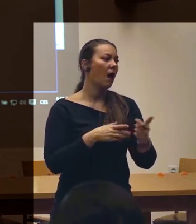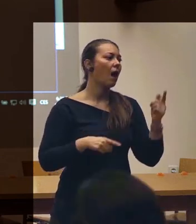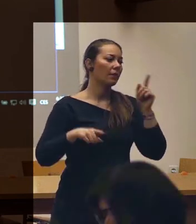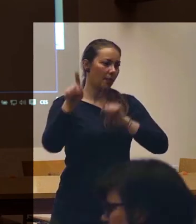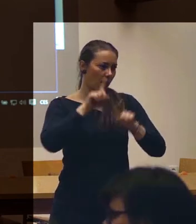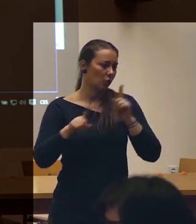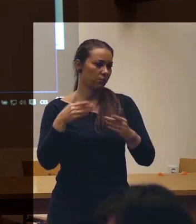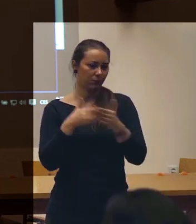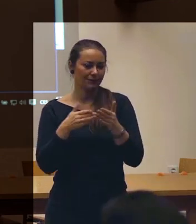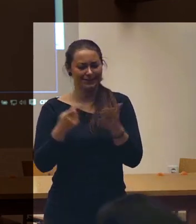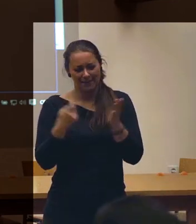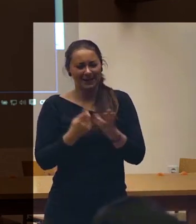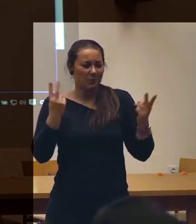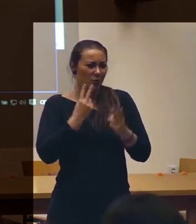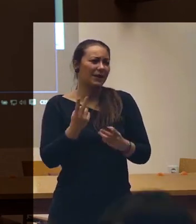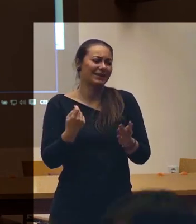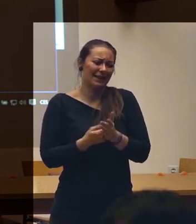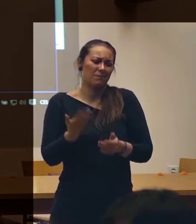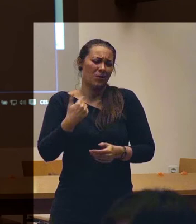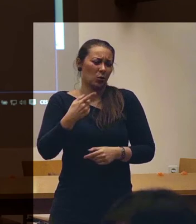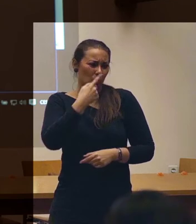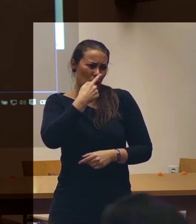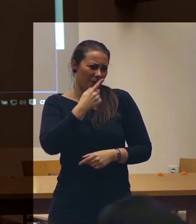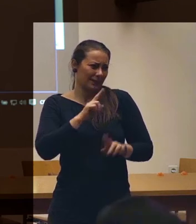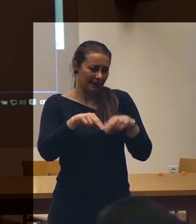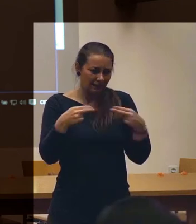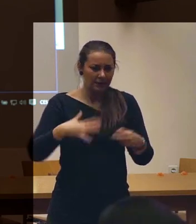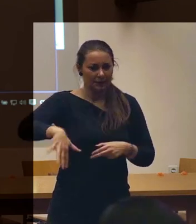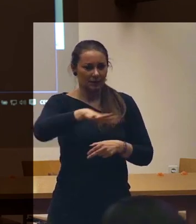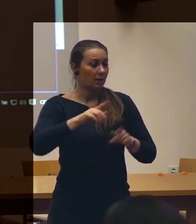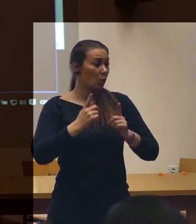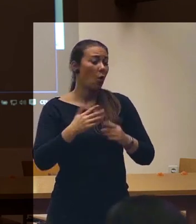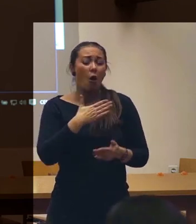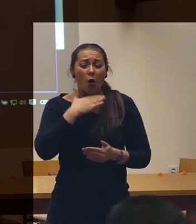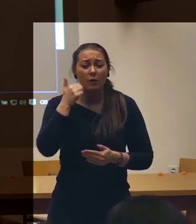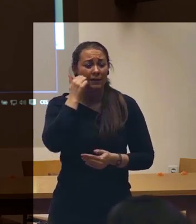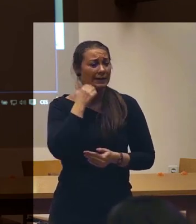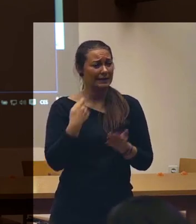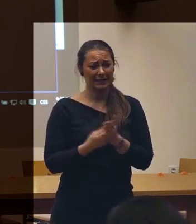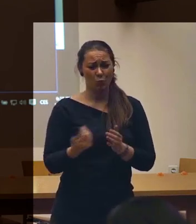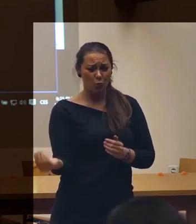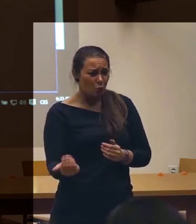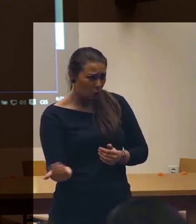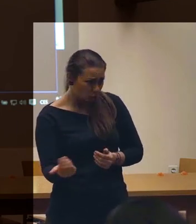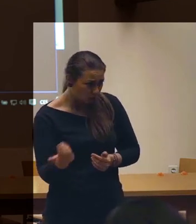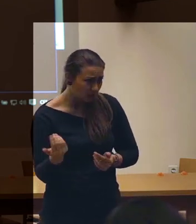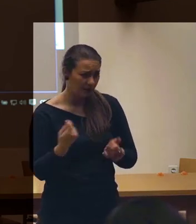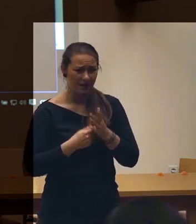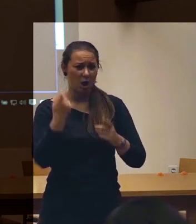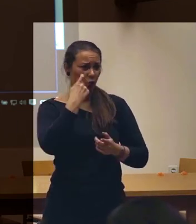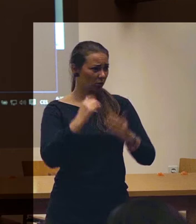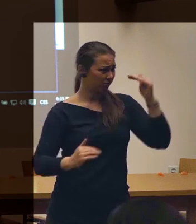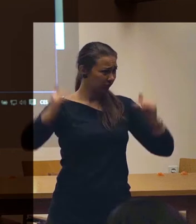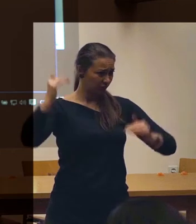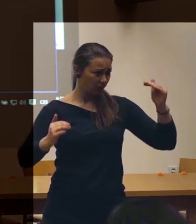in the post-Soviet territory, whereas there is a so-called infrastructure of disability, but at